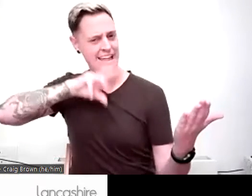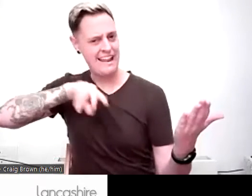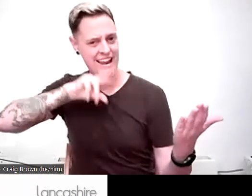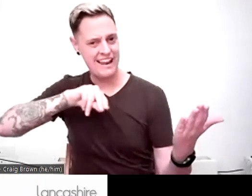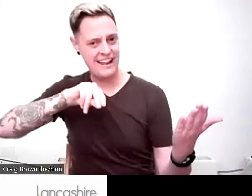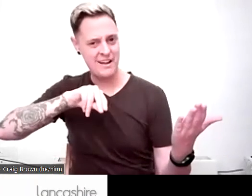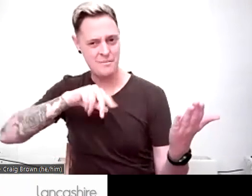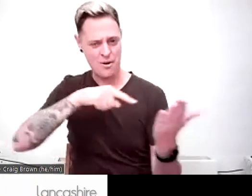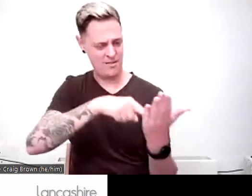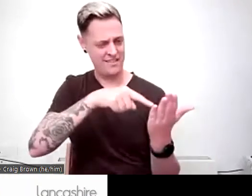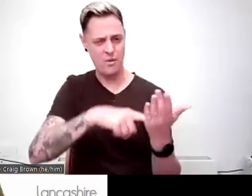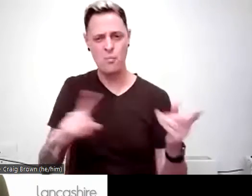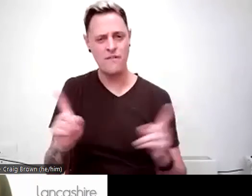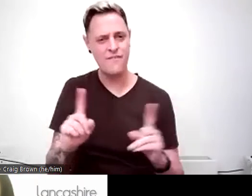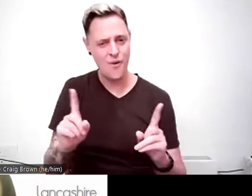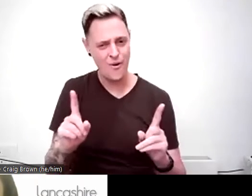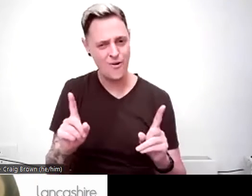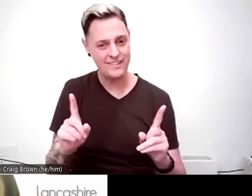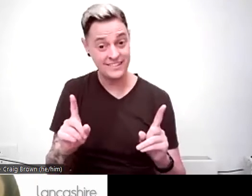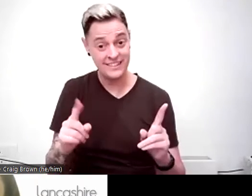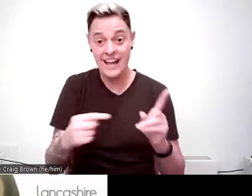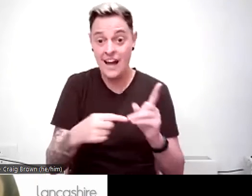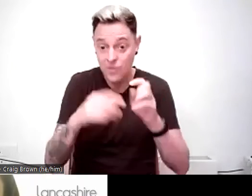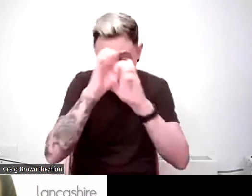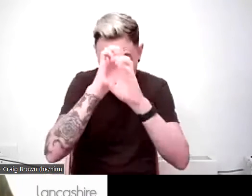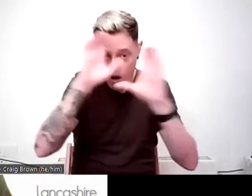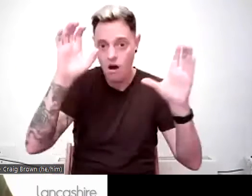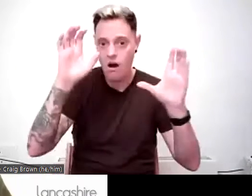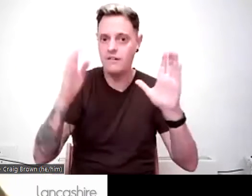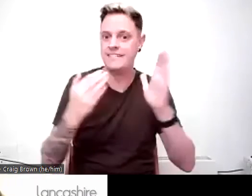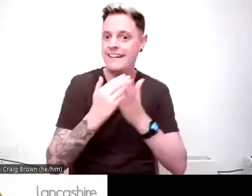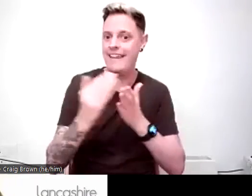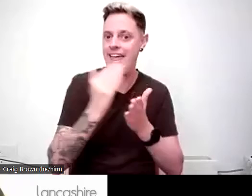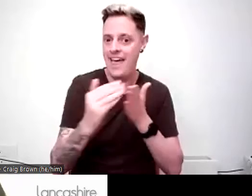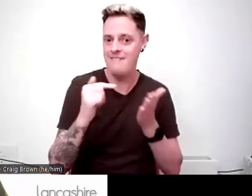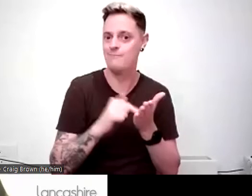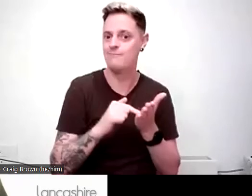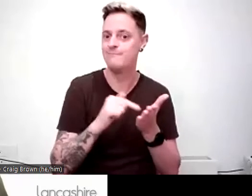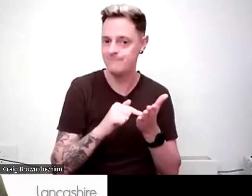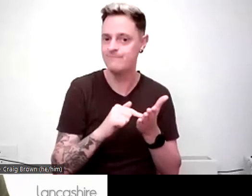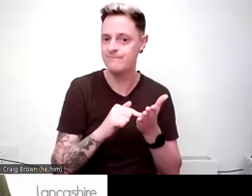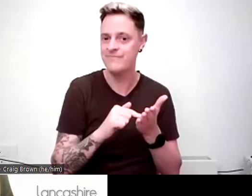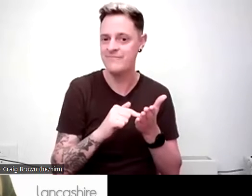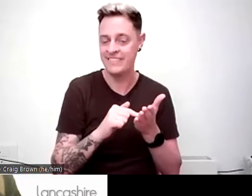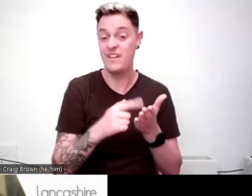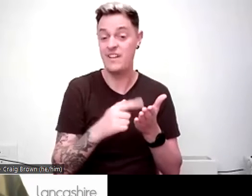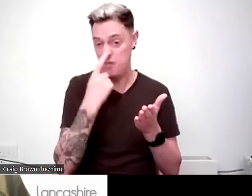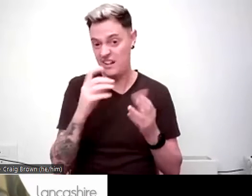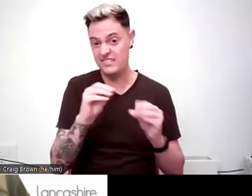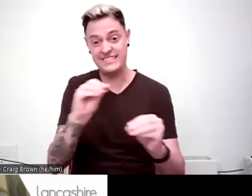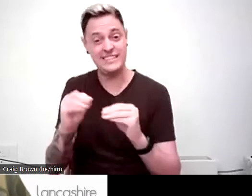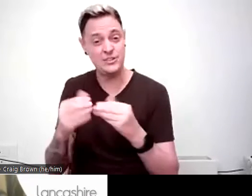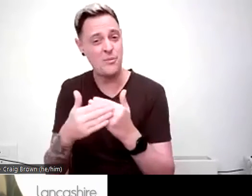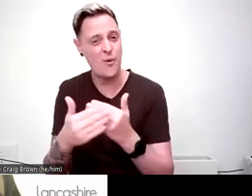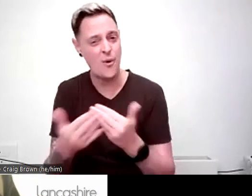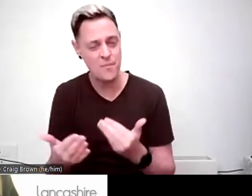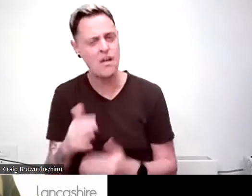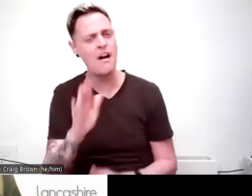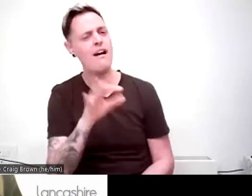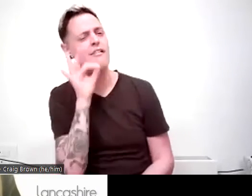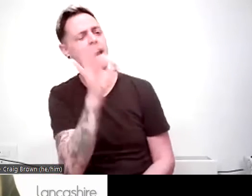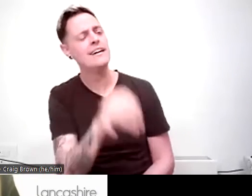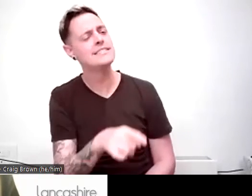intention isn't there, is Yeah. it? So was that at all part of your yoga teacher training? Was there any stuff around how to interact with